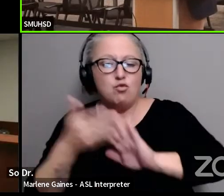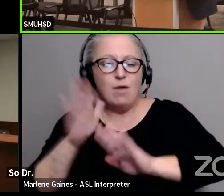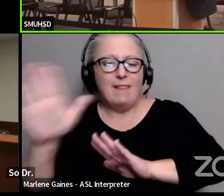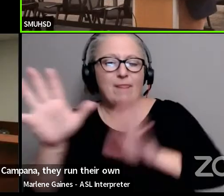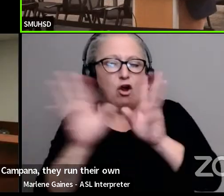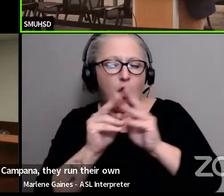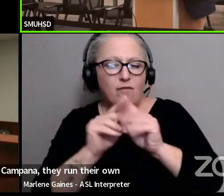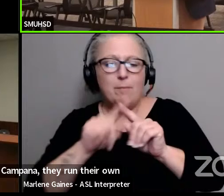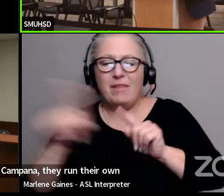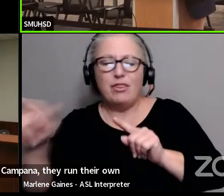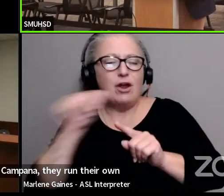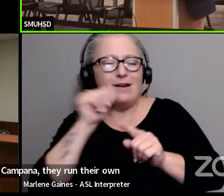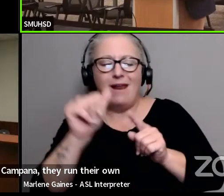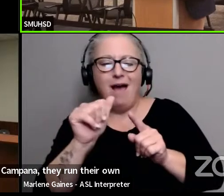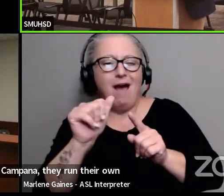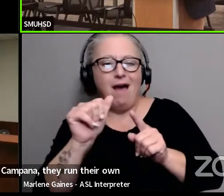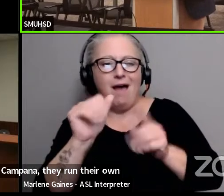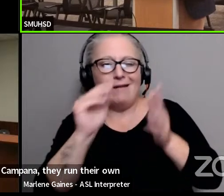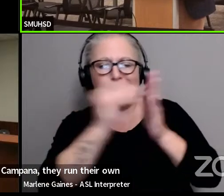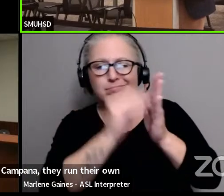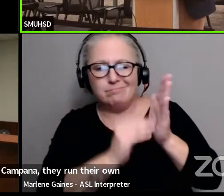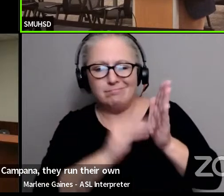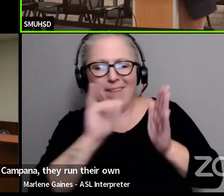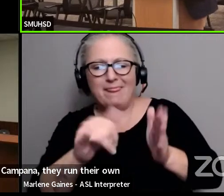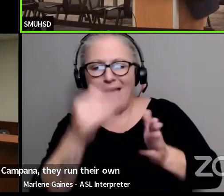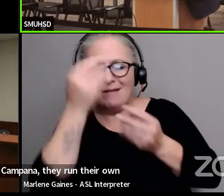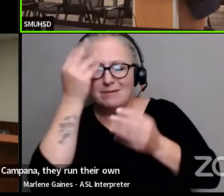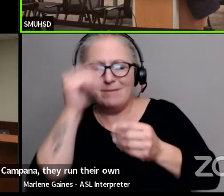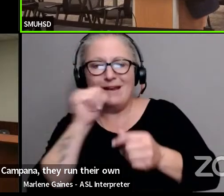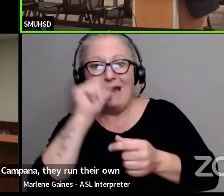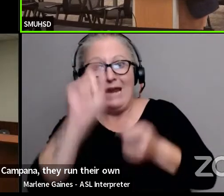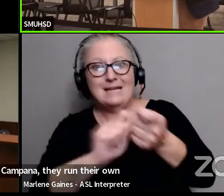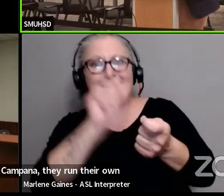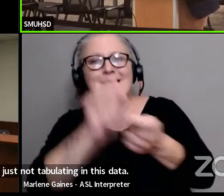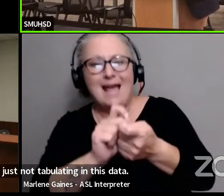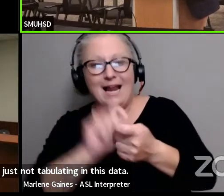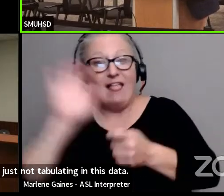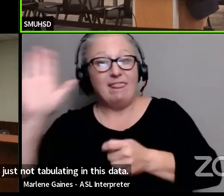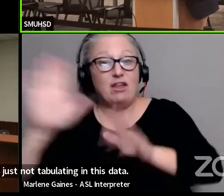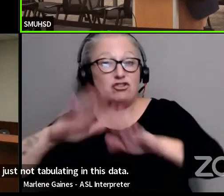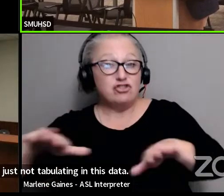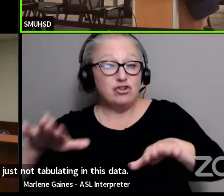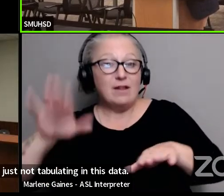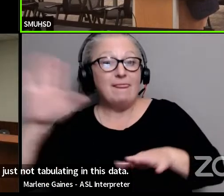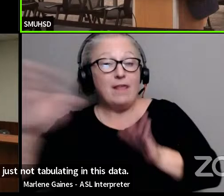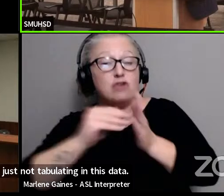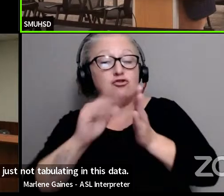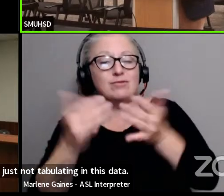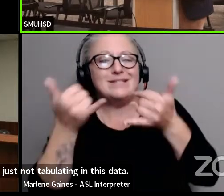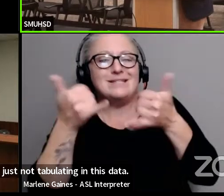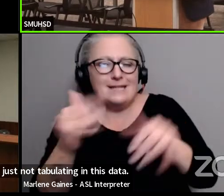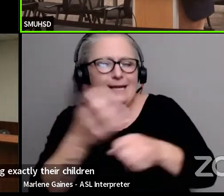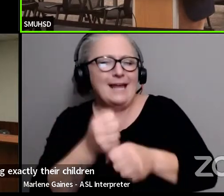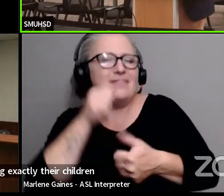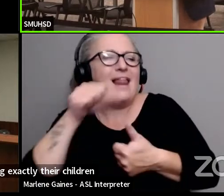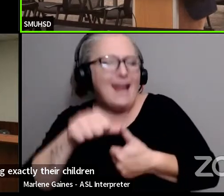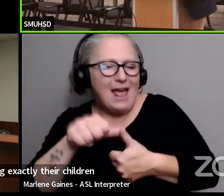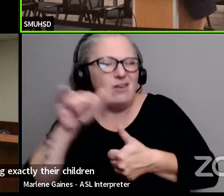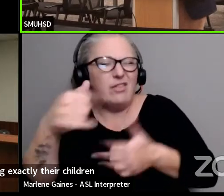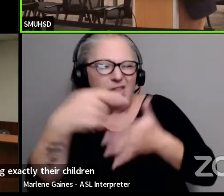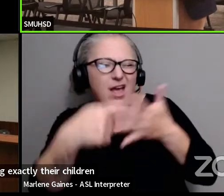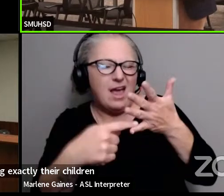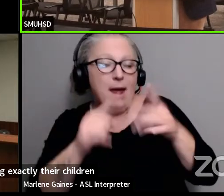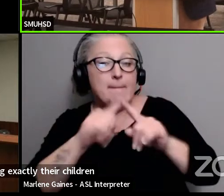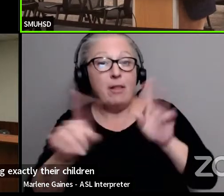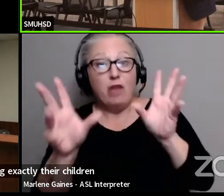not tabulating in this data and following exactly. Their students still get letters, things of that nature. But